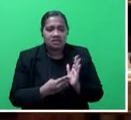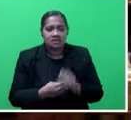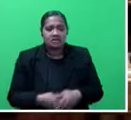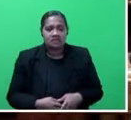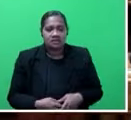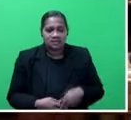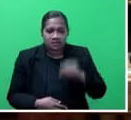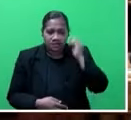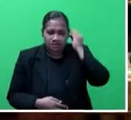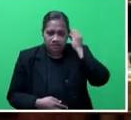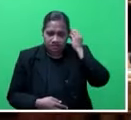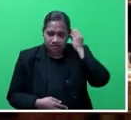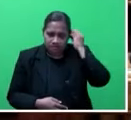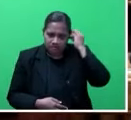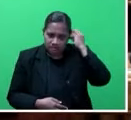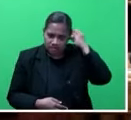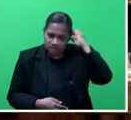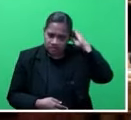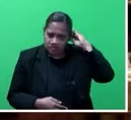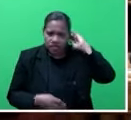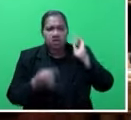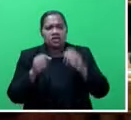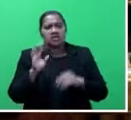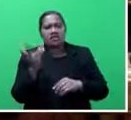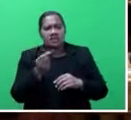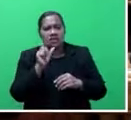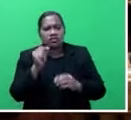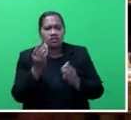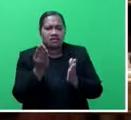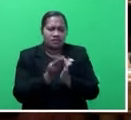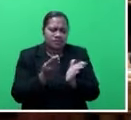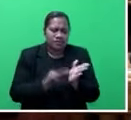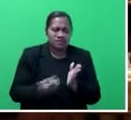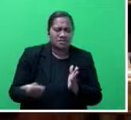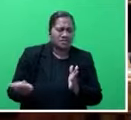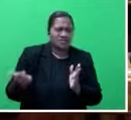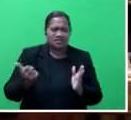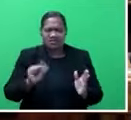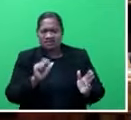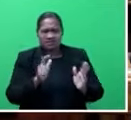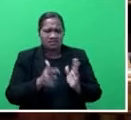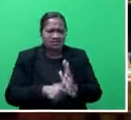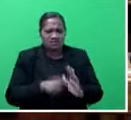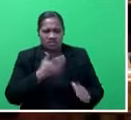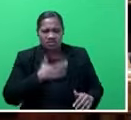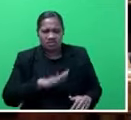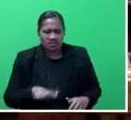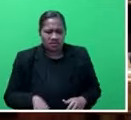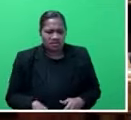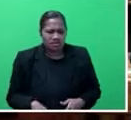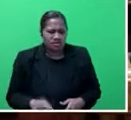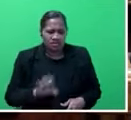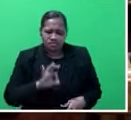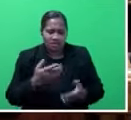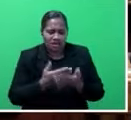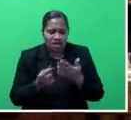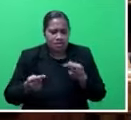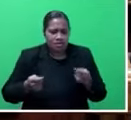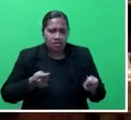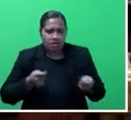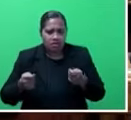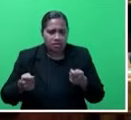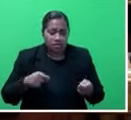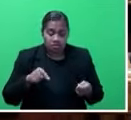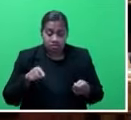We are just doing budgets anyhow, whenever they want to. That's not how you manage. That is a